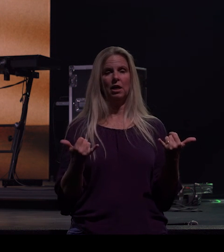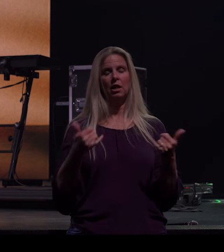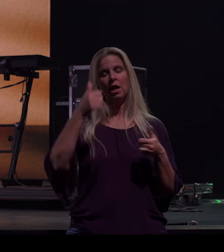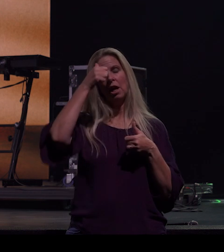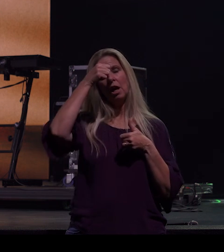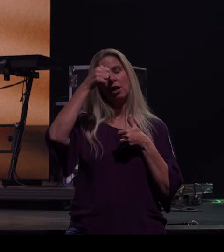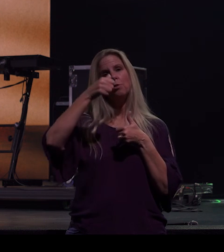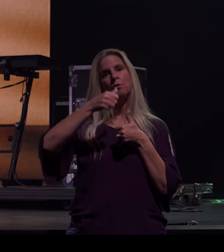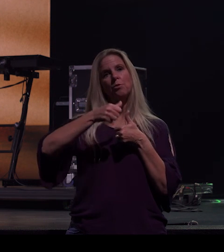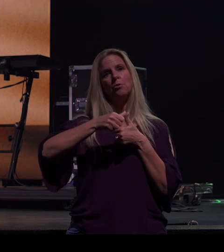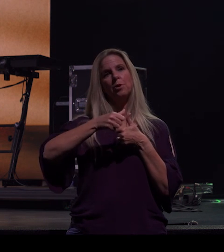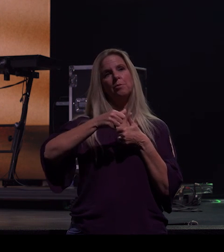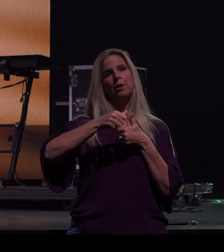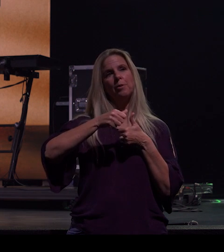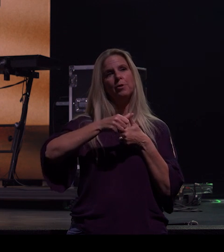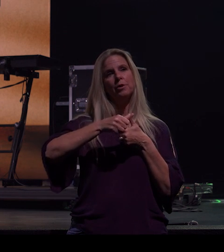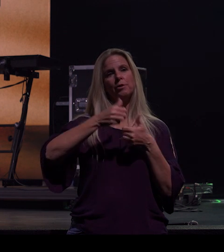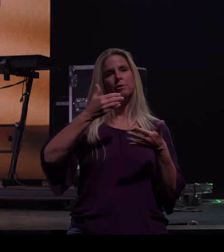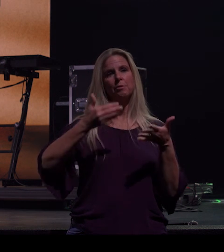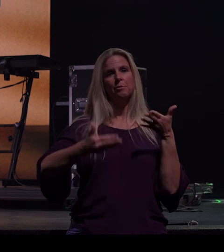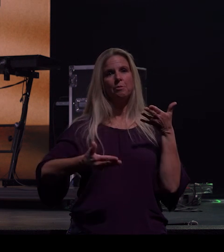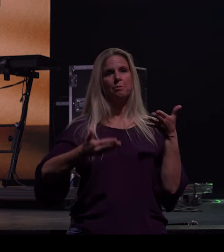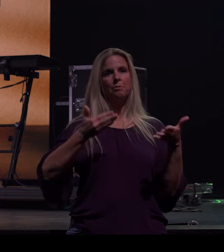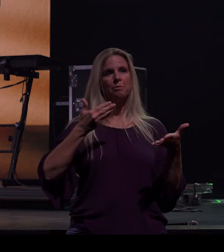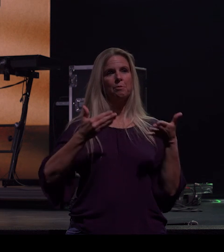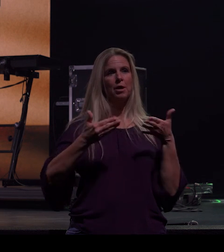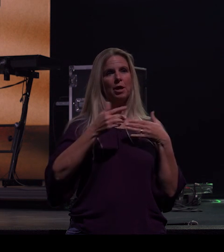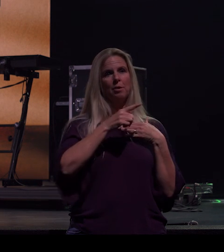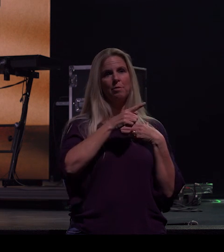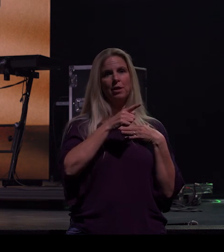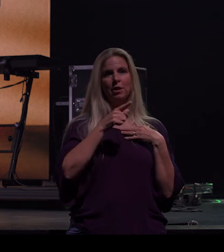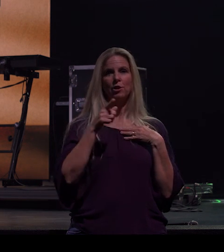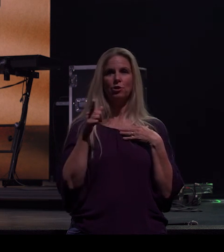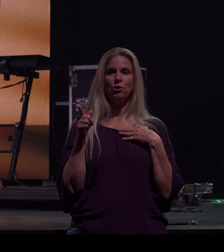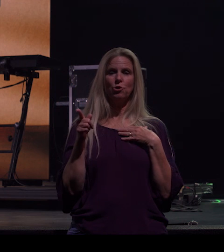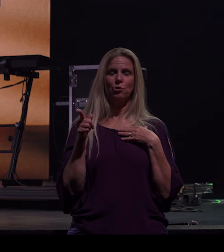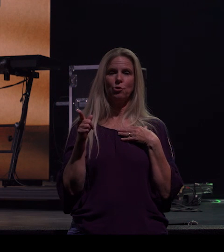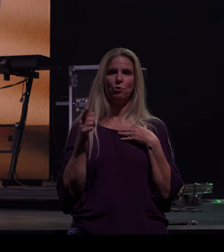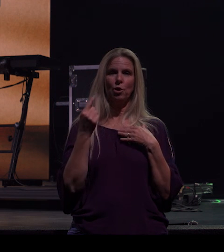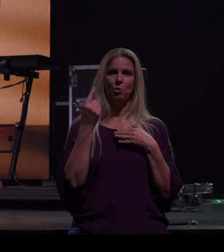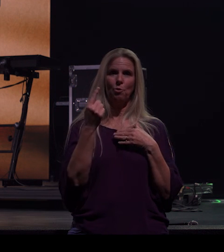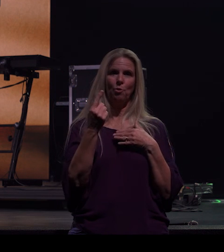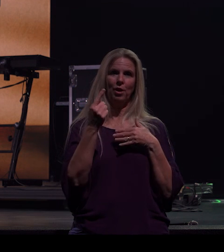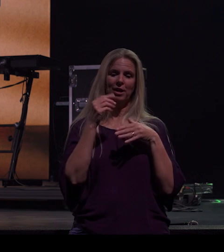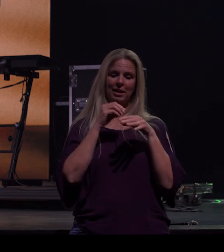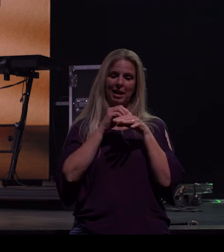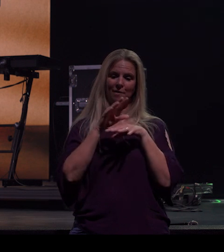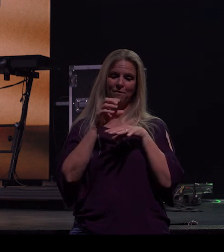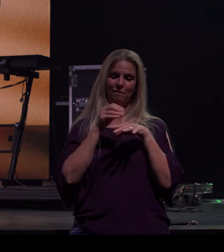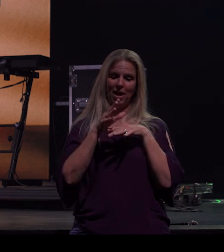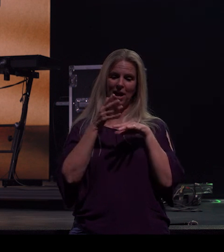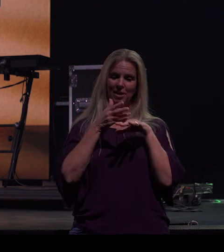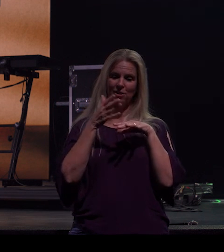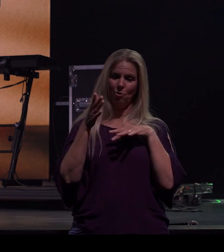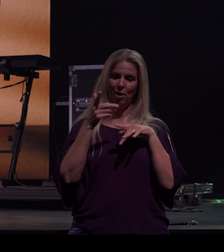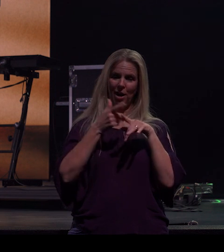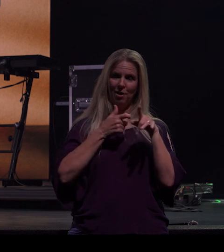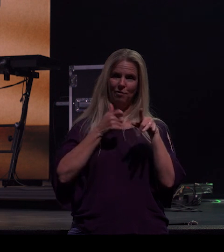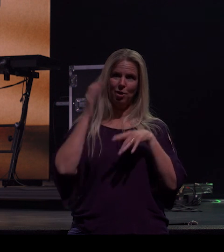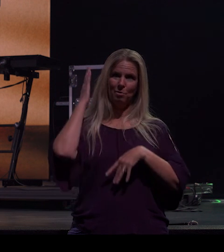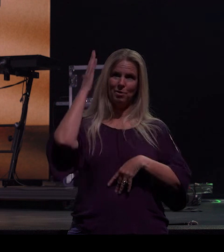remember, you may be one piece of advice away from a